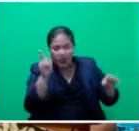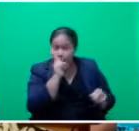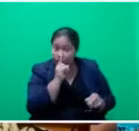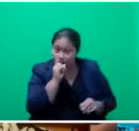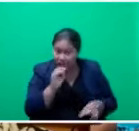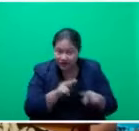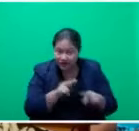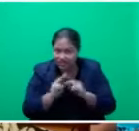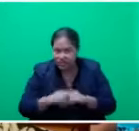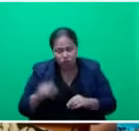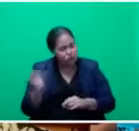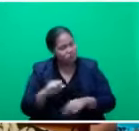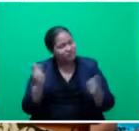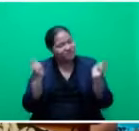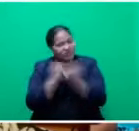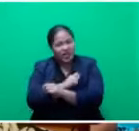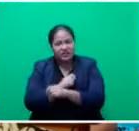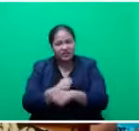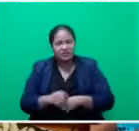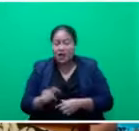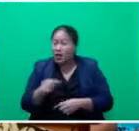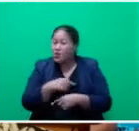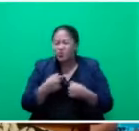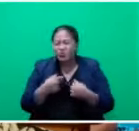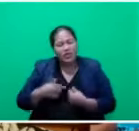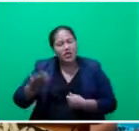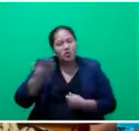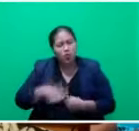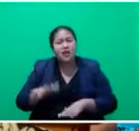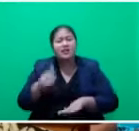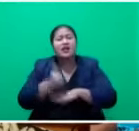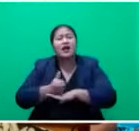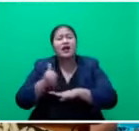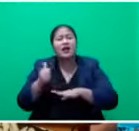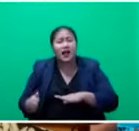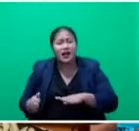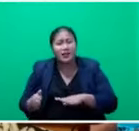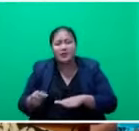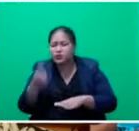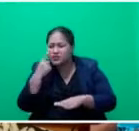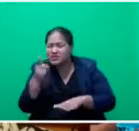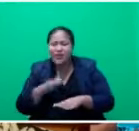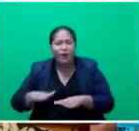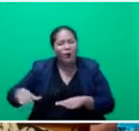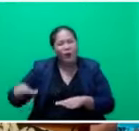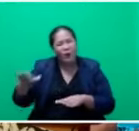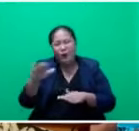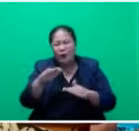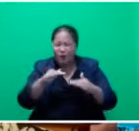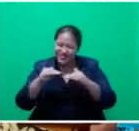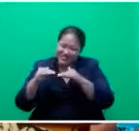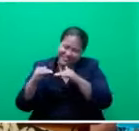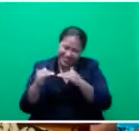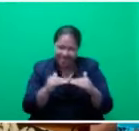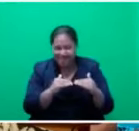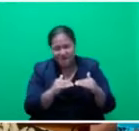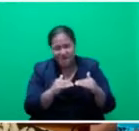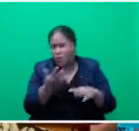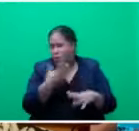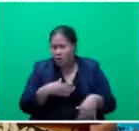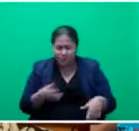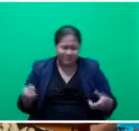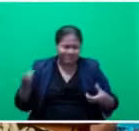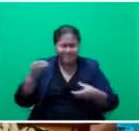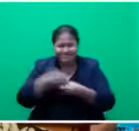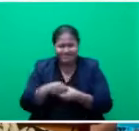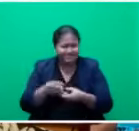this. We want a government in which everyone has the say. We want to combine the best ideas